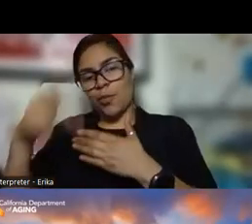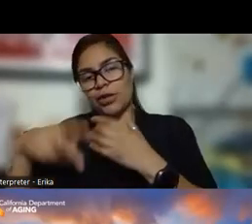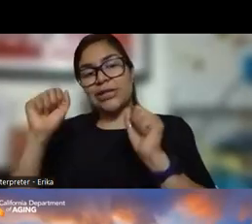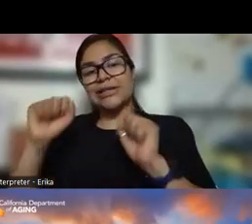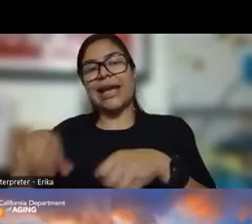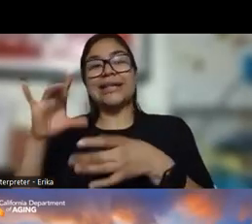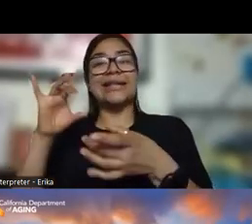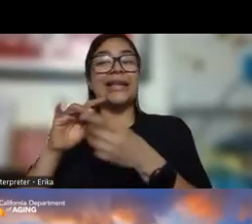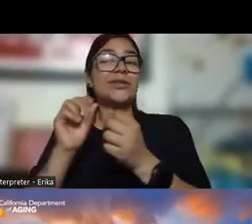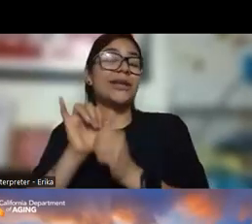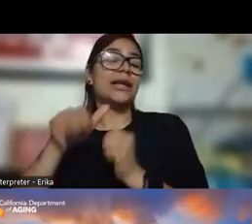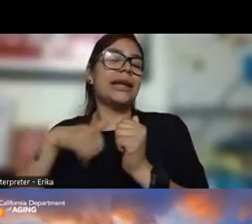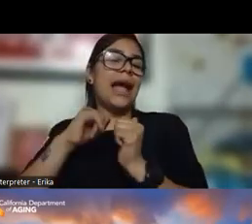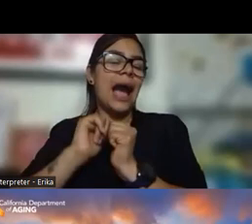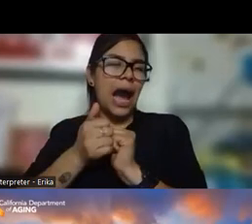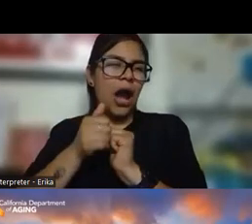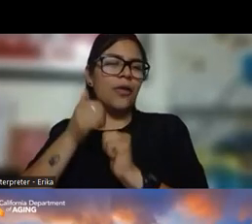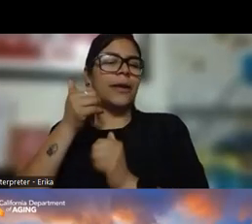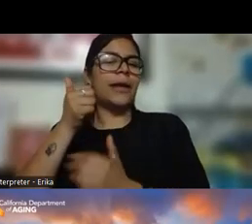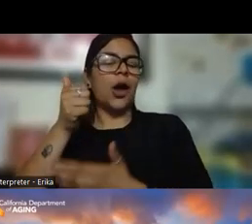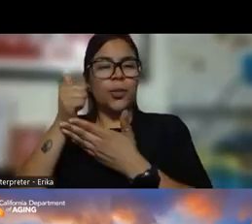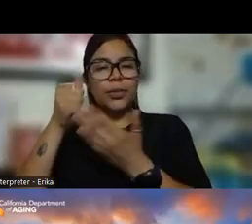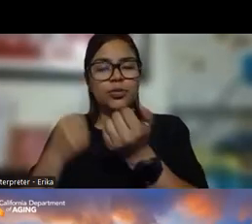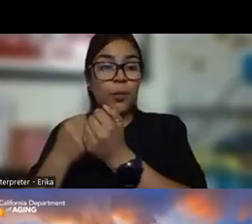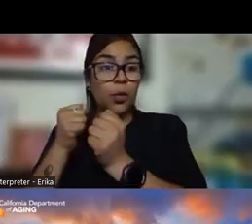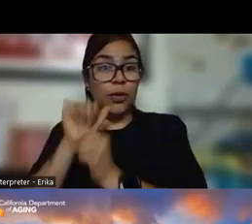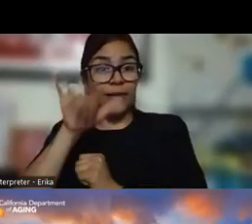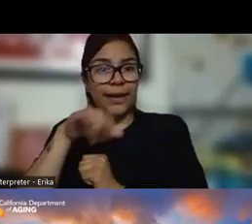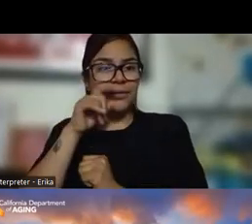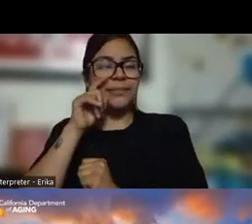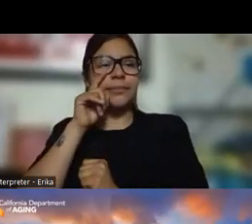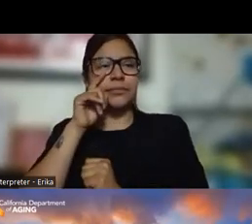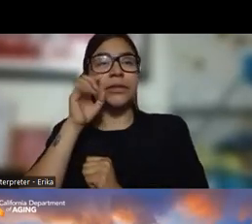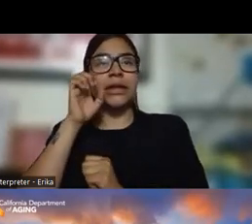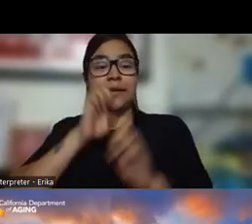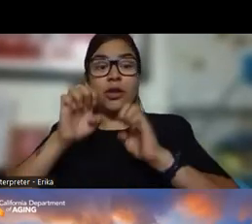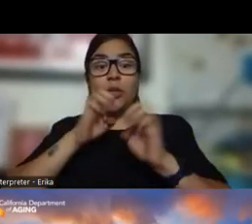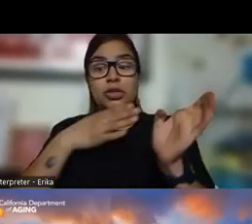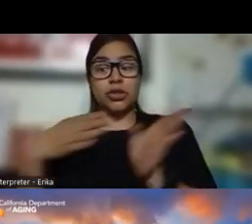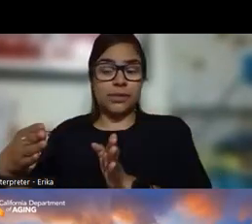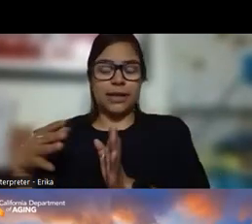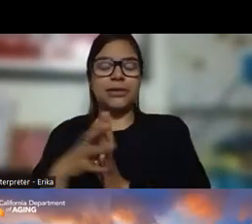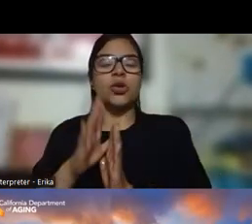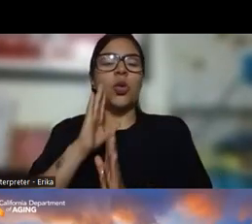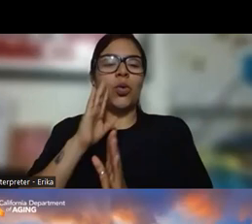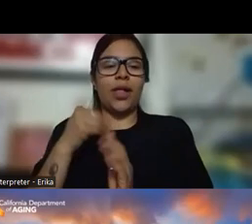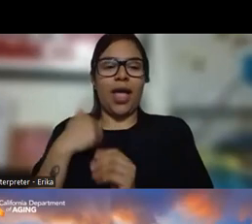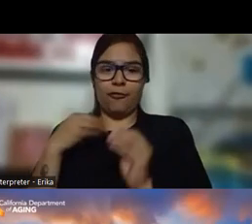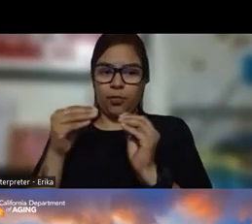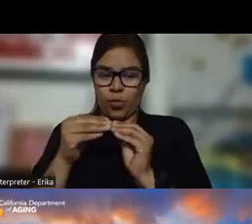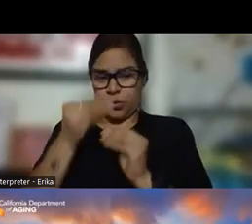matter expertise on this and kind of help us with that, with the evaluation plan. So more to come on